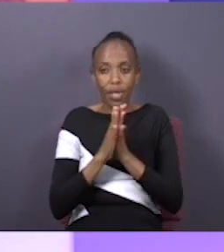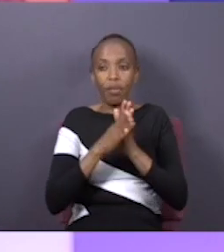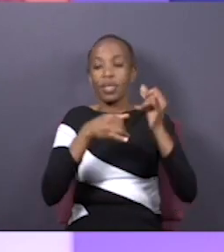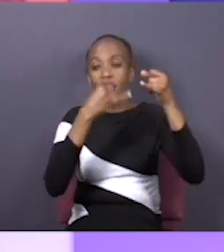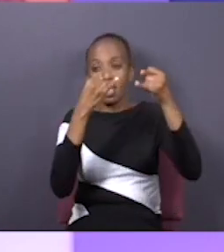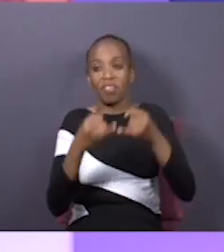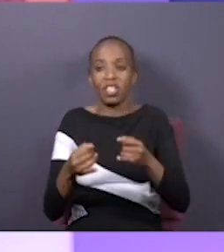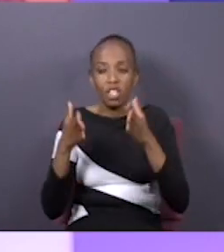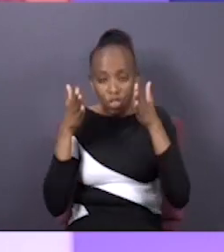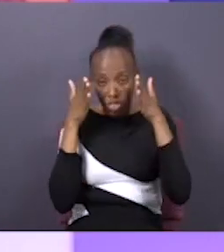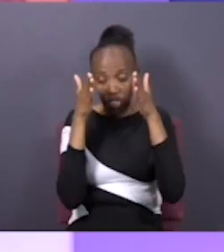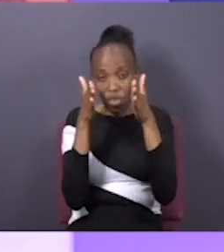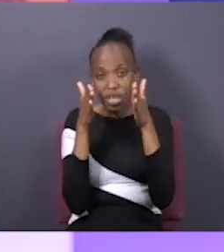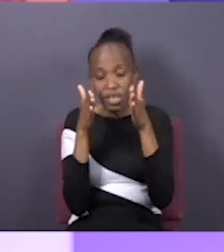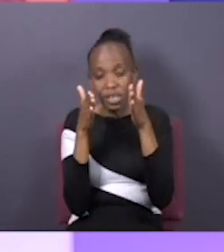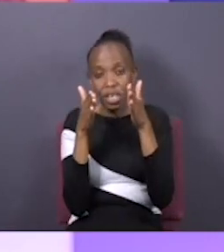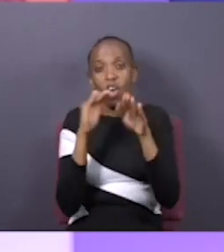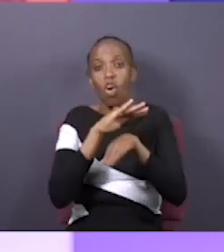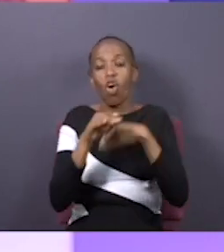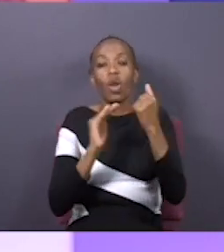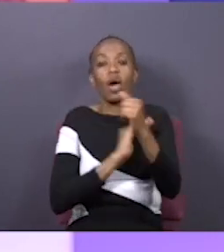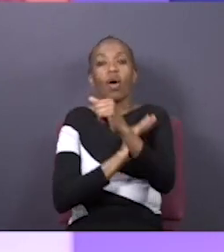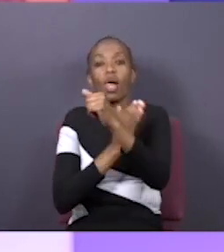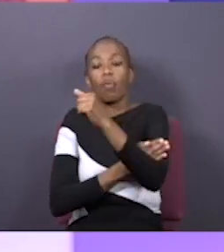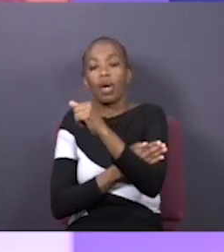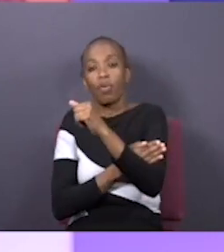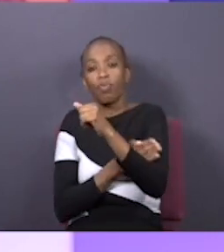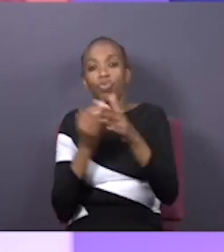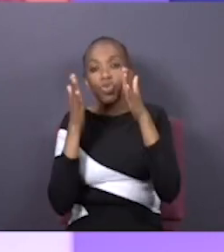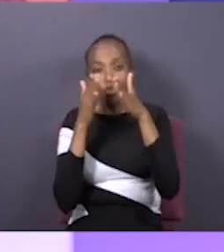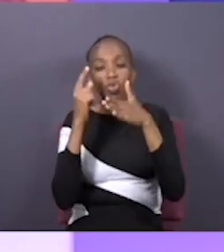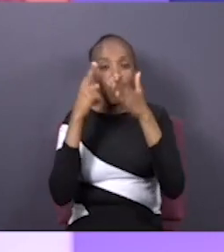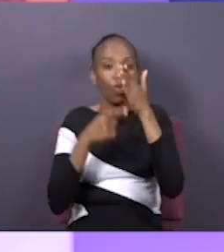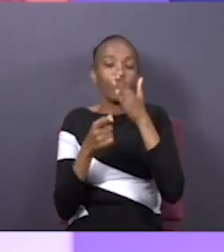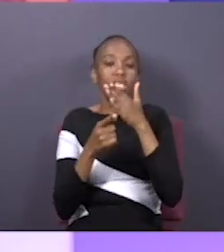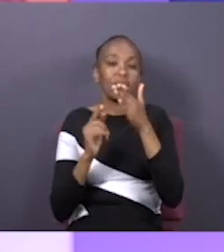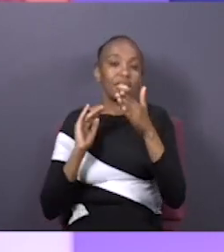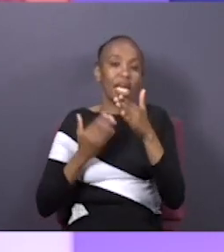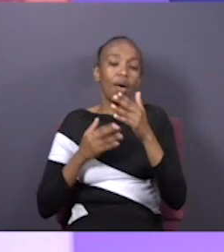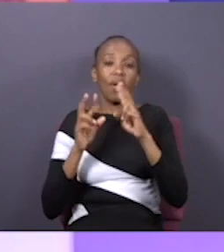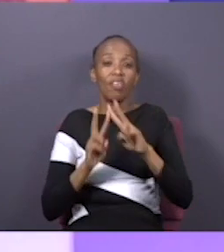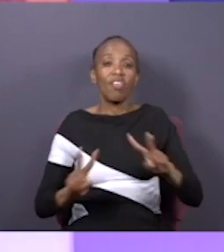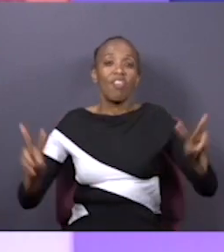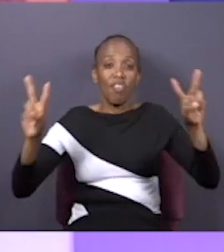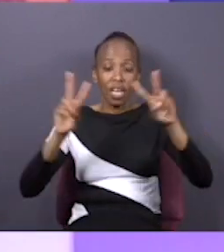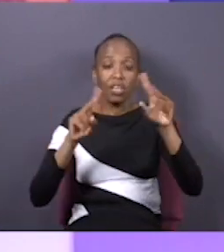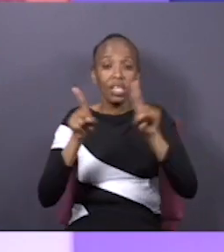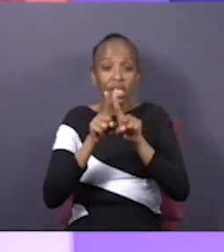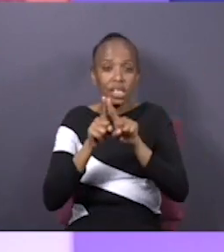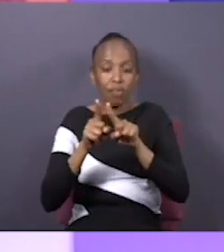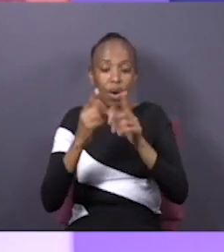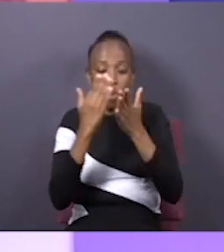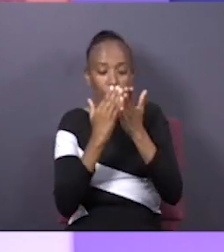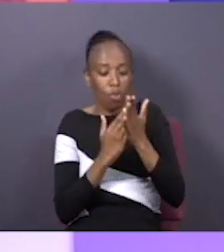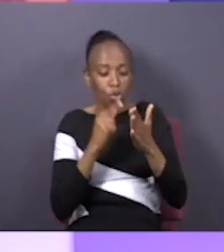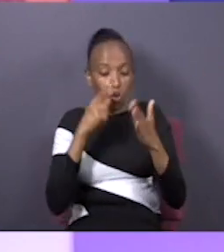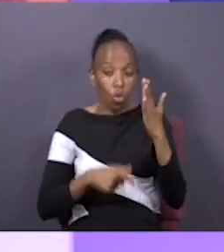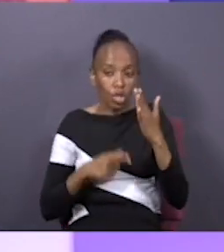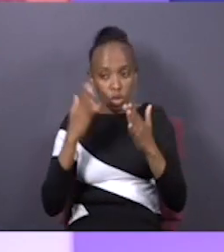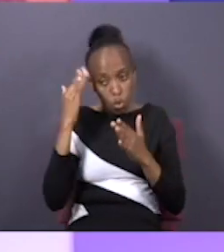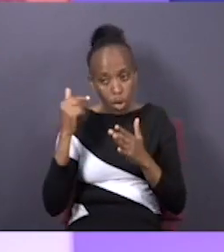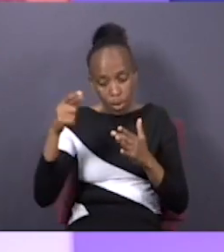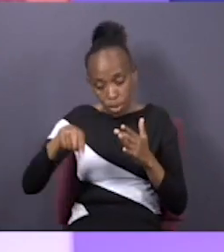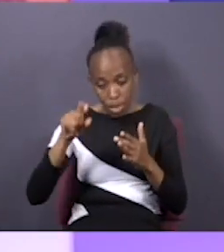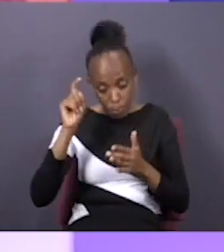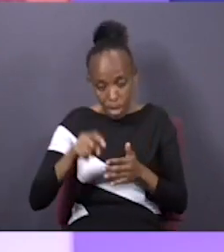invited to focus all our energies towards what is our value and what is our priority. Because we